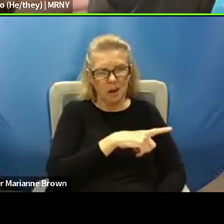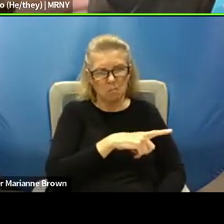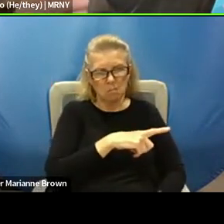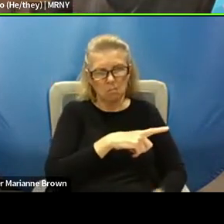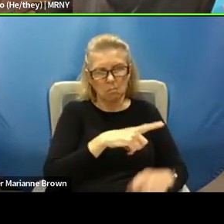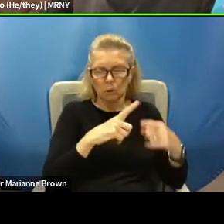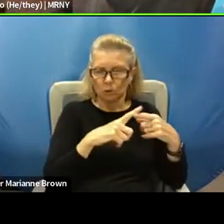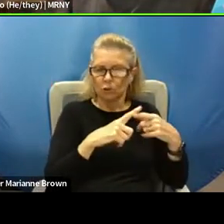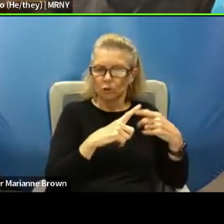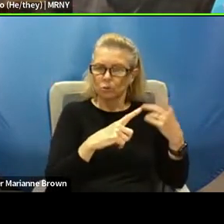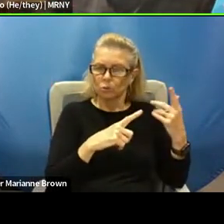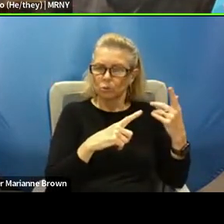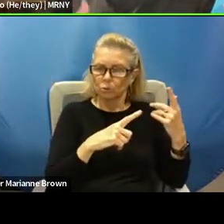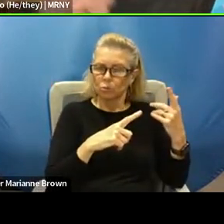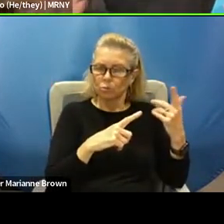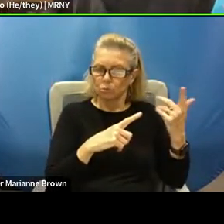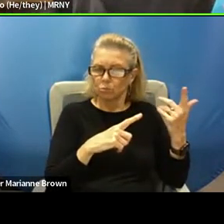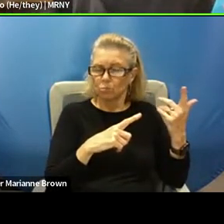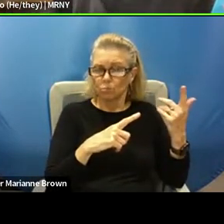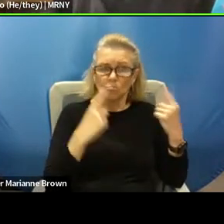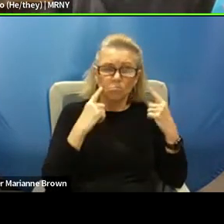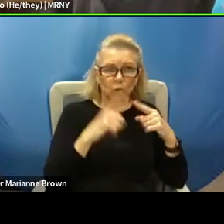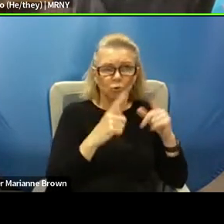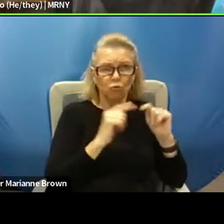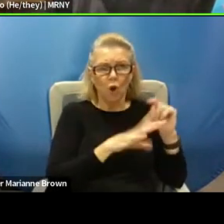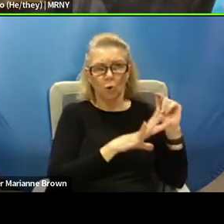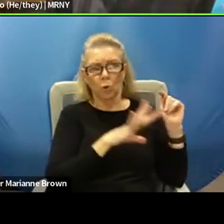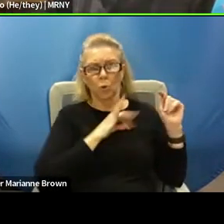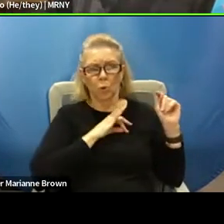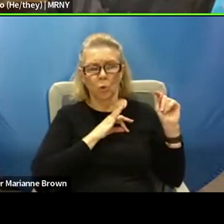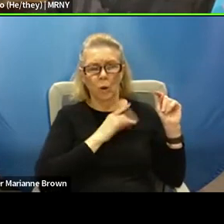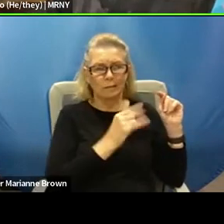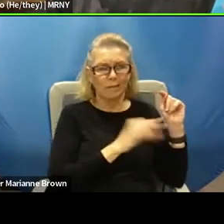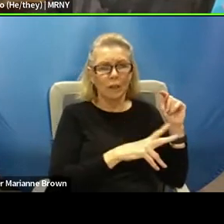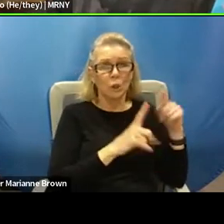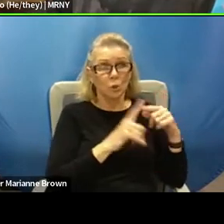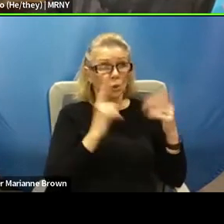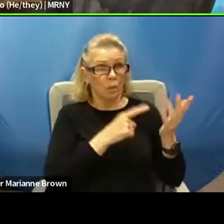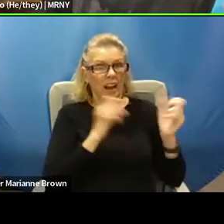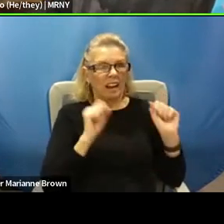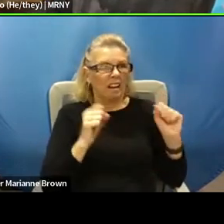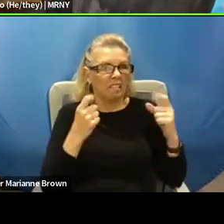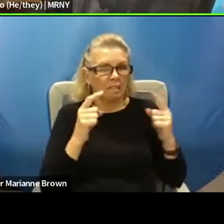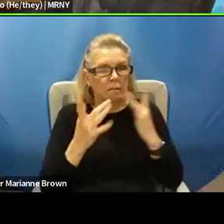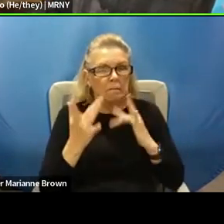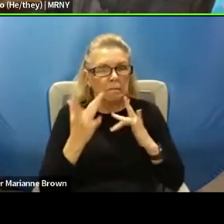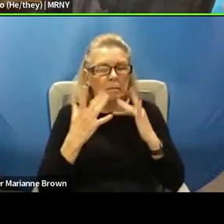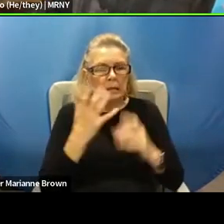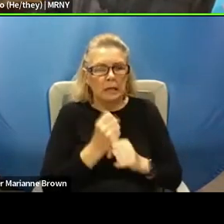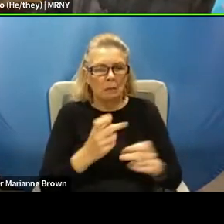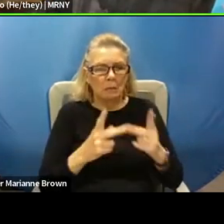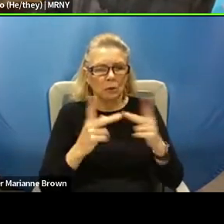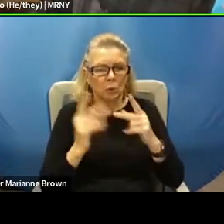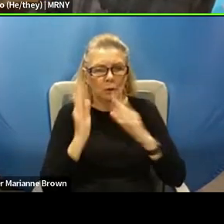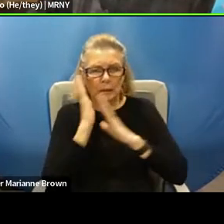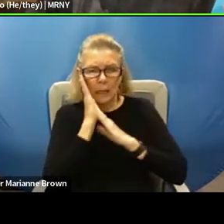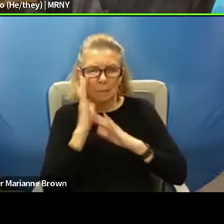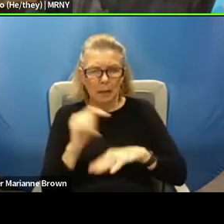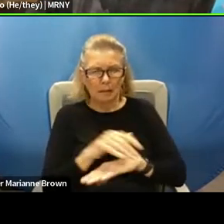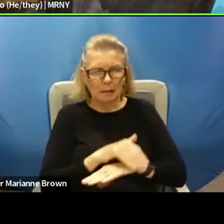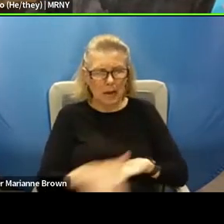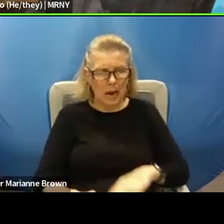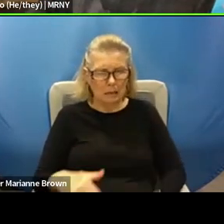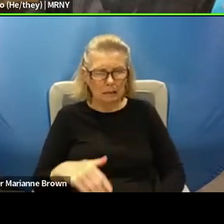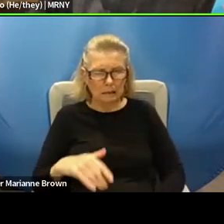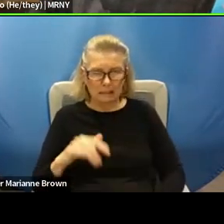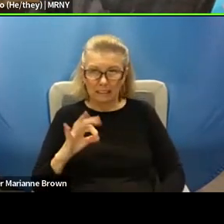they're able to have a place to sleep at night. And I think if we